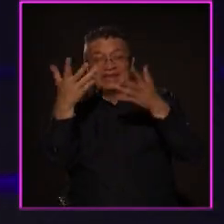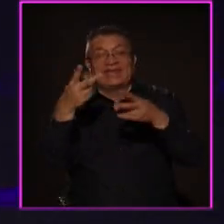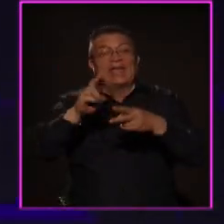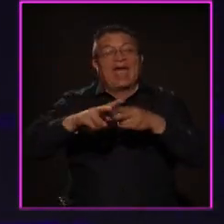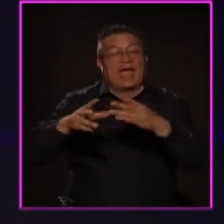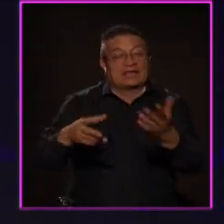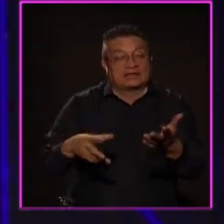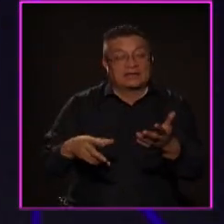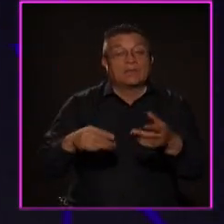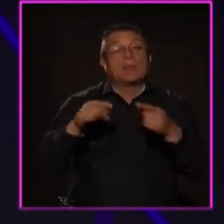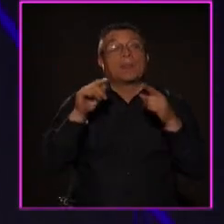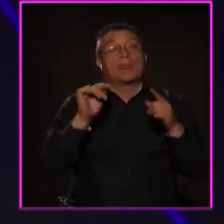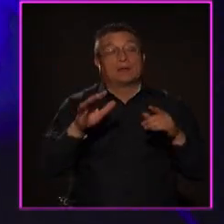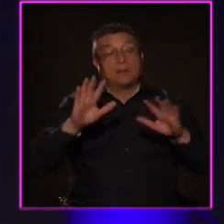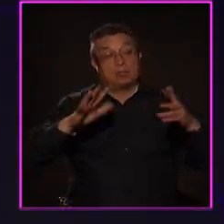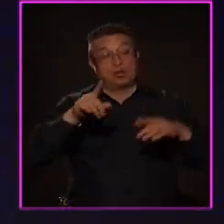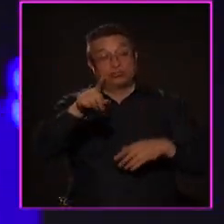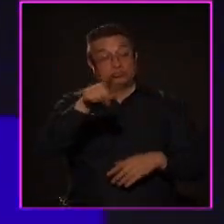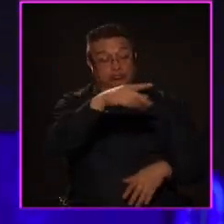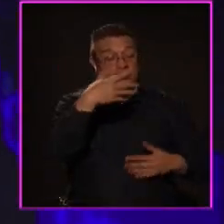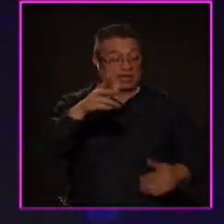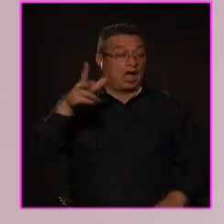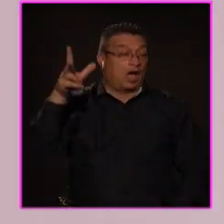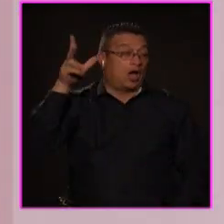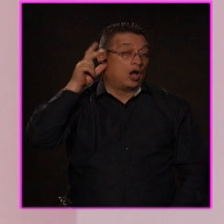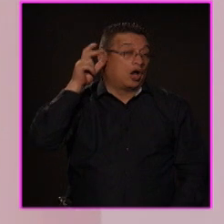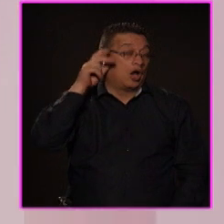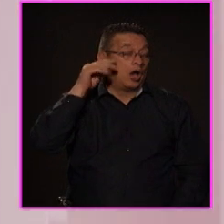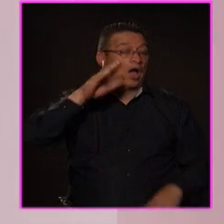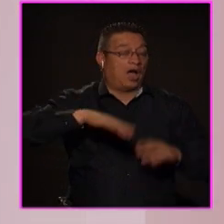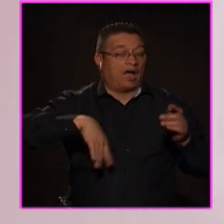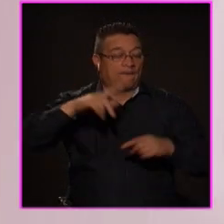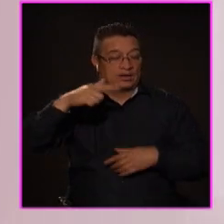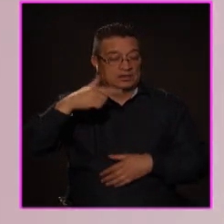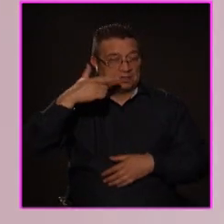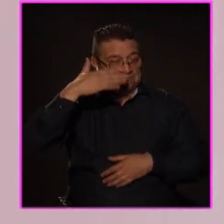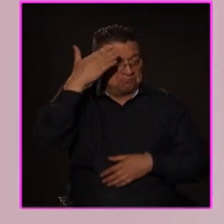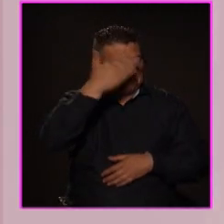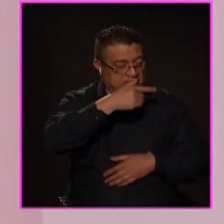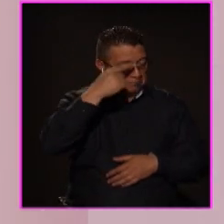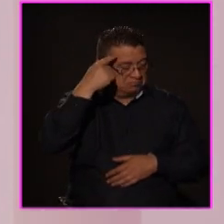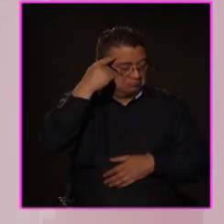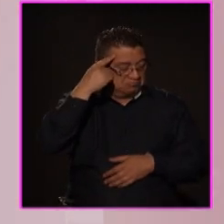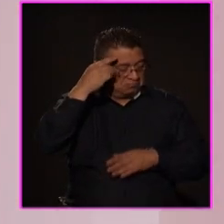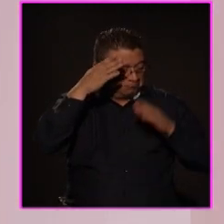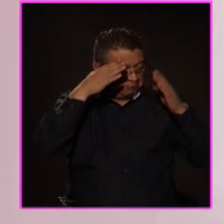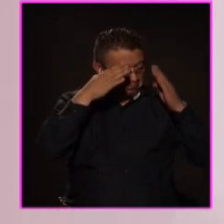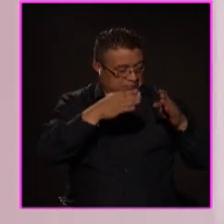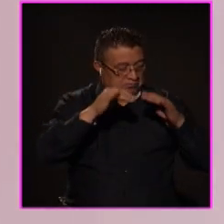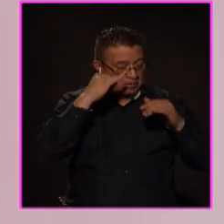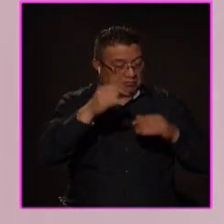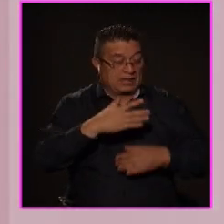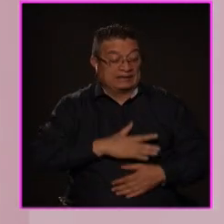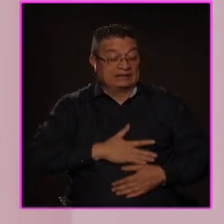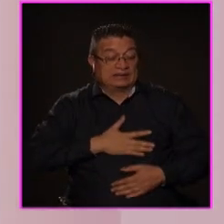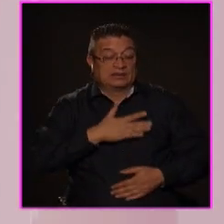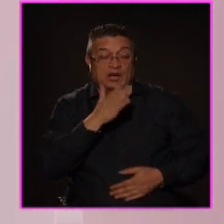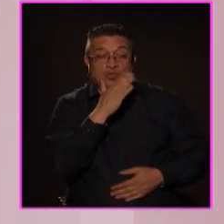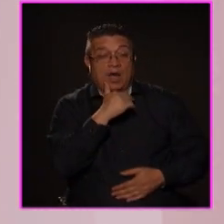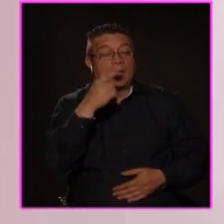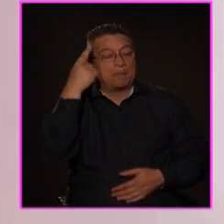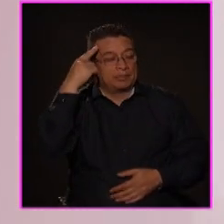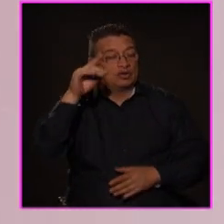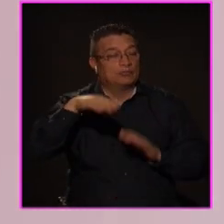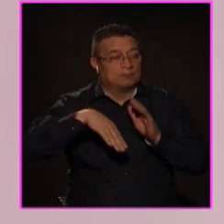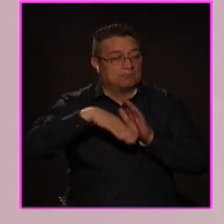that sometimes they are biased, even if they don't have feelings and so on. Sometimes they're still biased. One set of